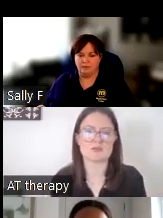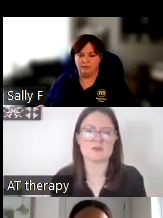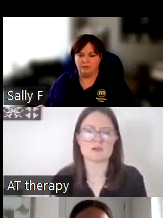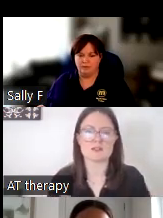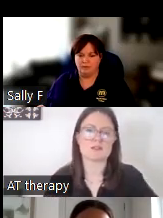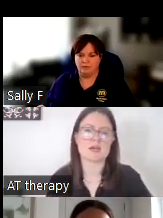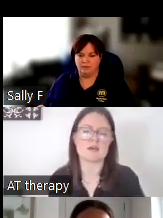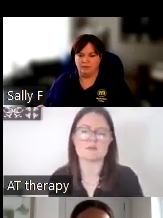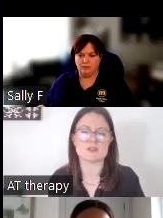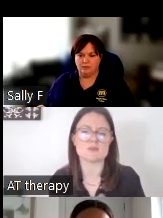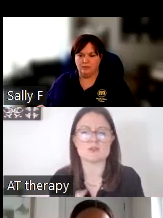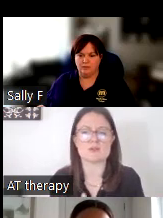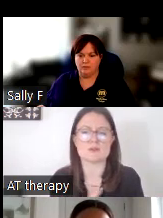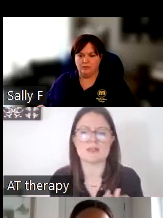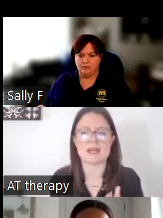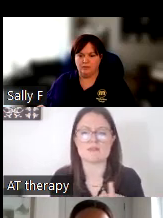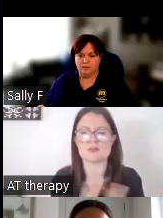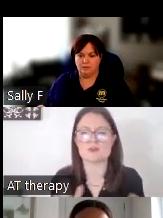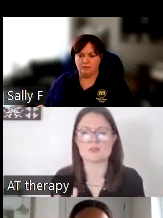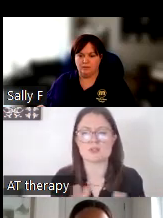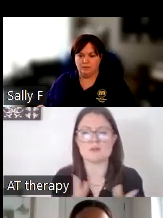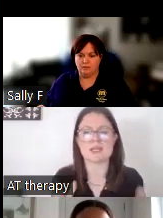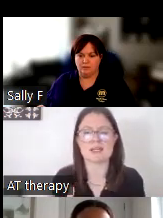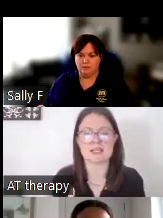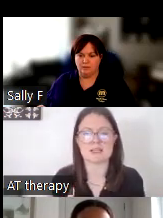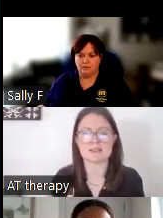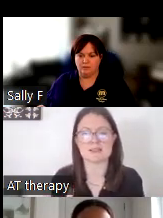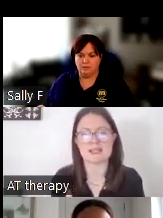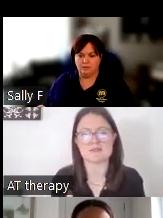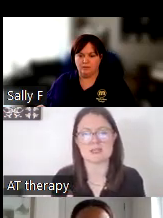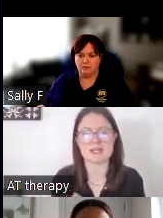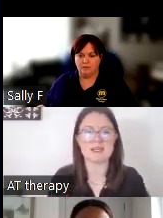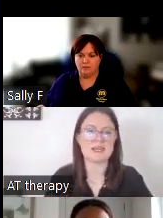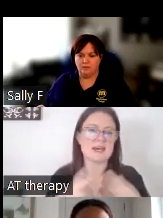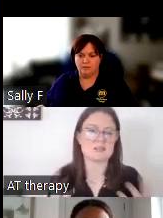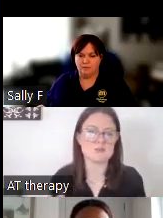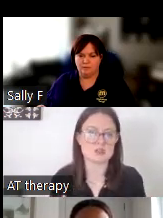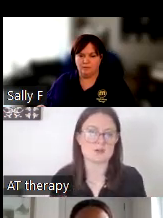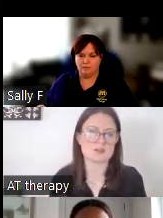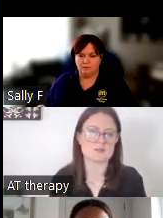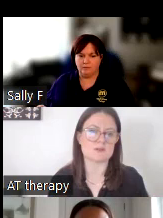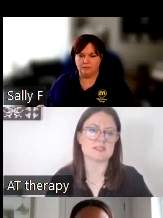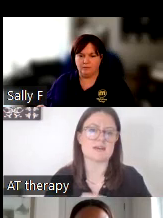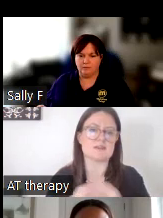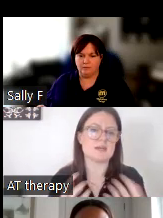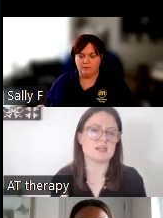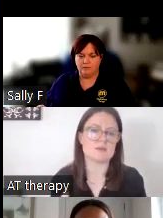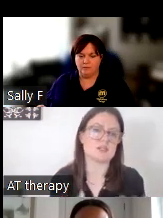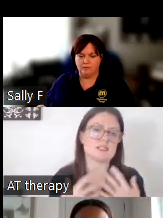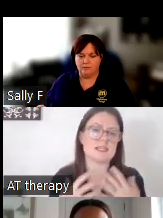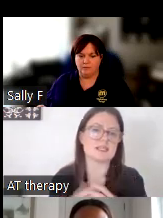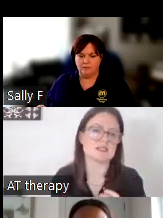into our toolbox, just to ensure that they have the tools to communicate successfully as much as possible, to have as